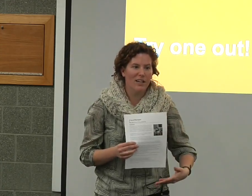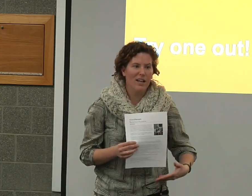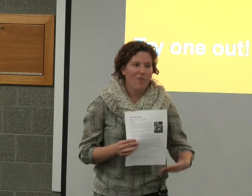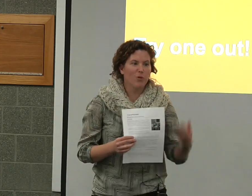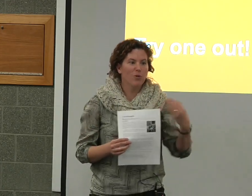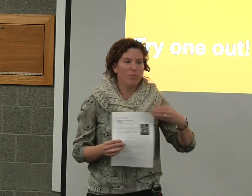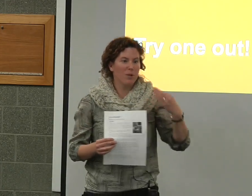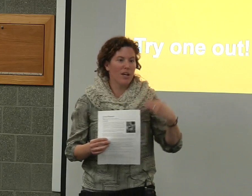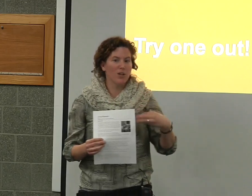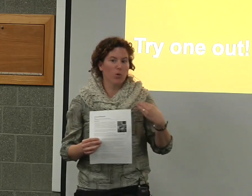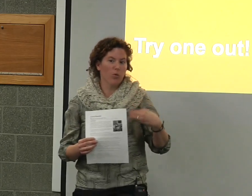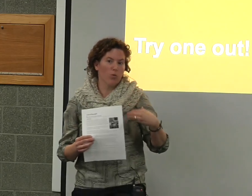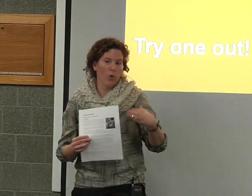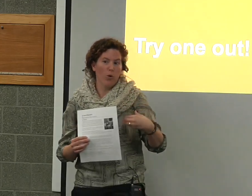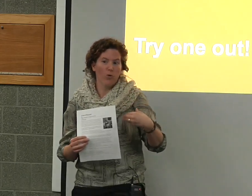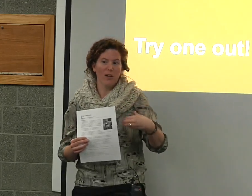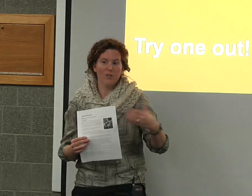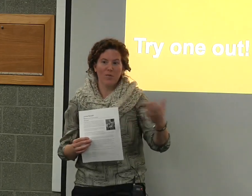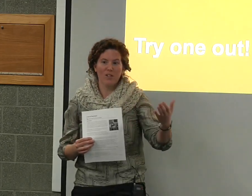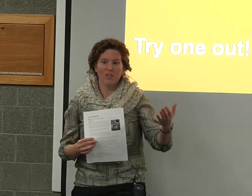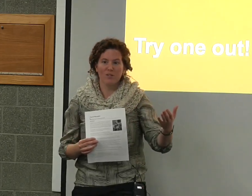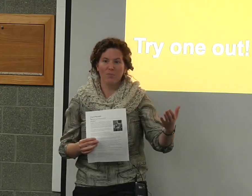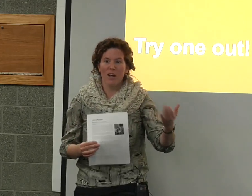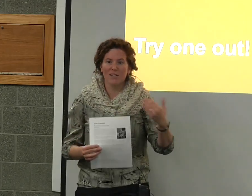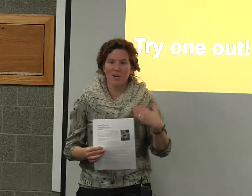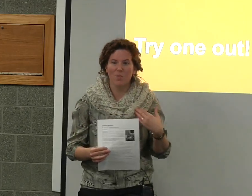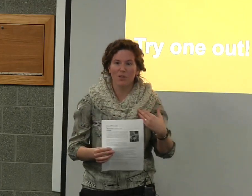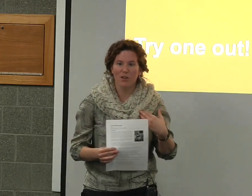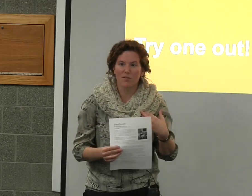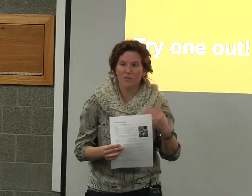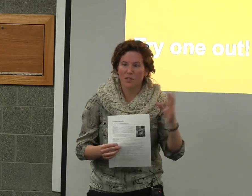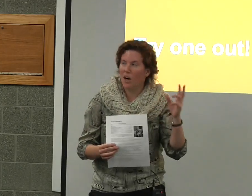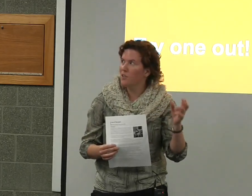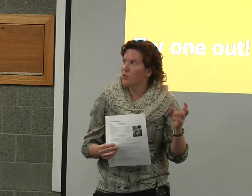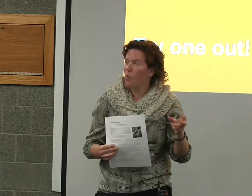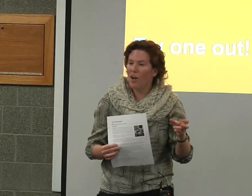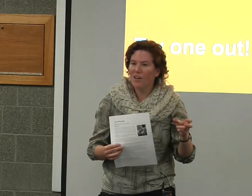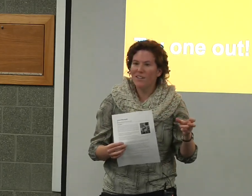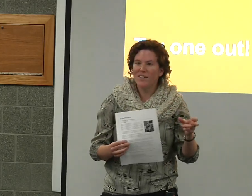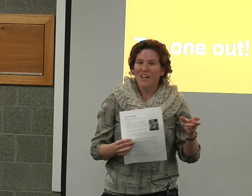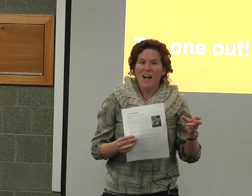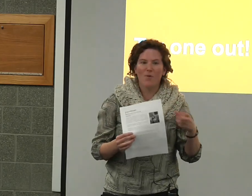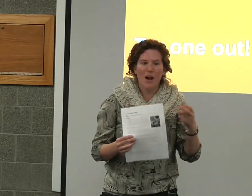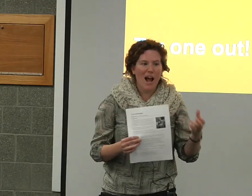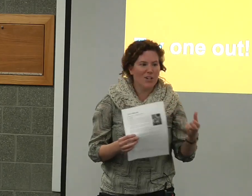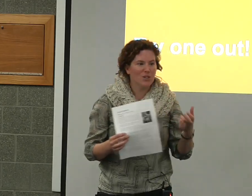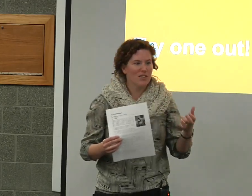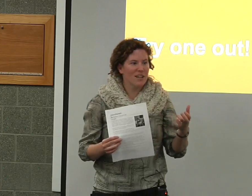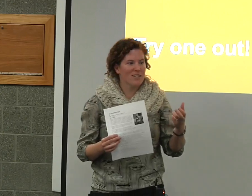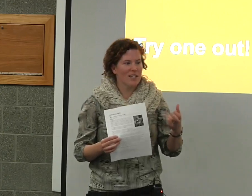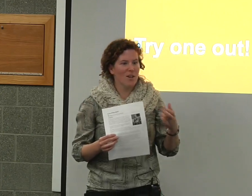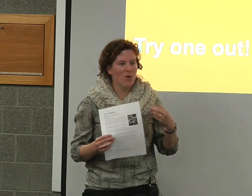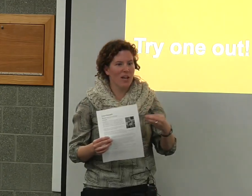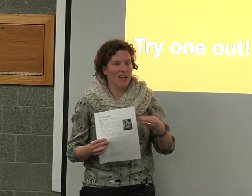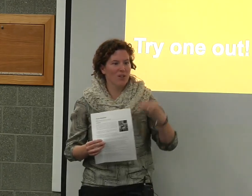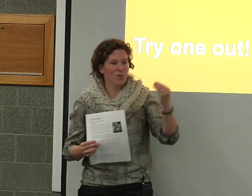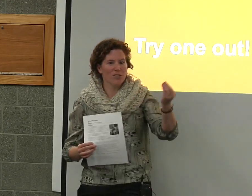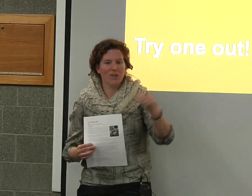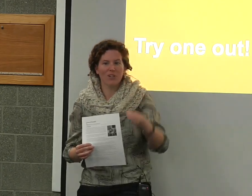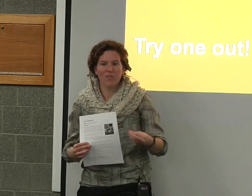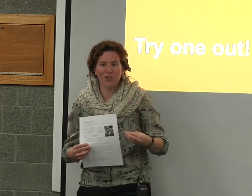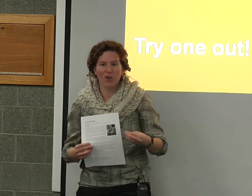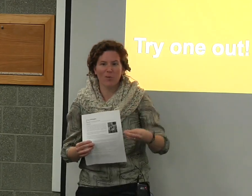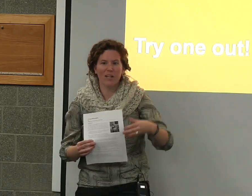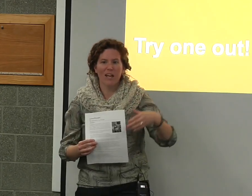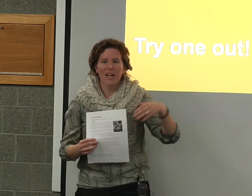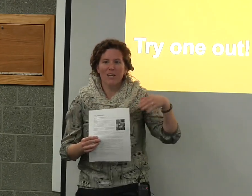page-long reading for you to play your role, right? So I mentioned my example of the God Squad, and it would actually then say, okay,